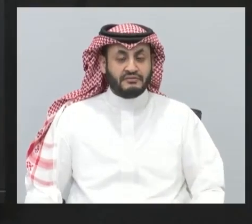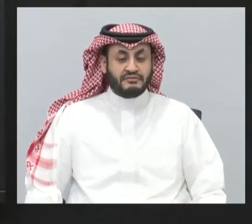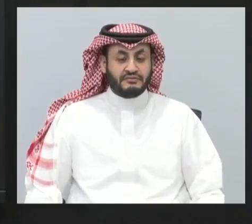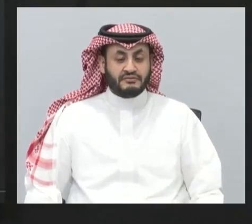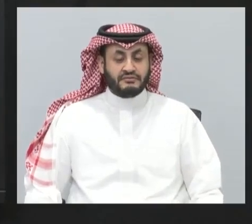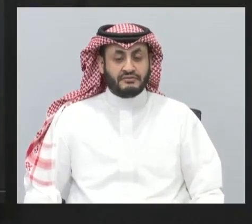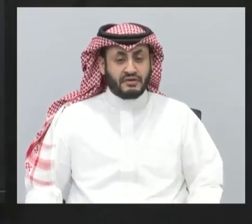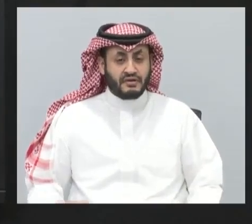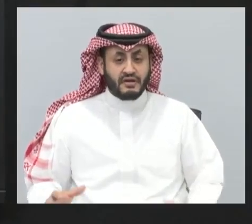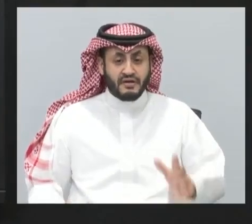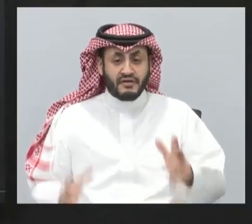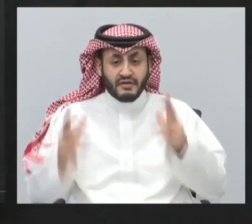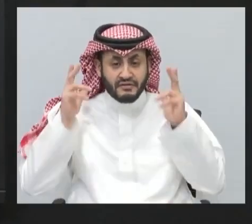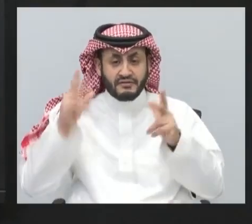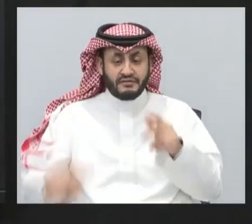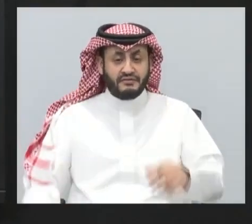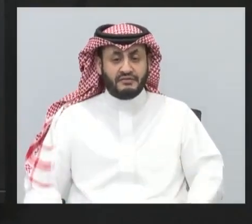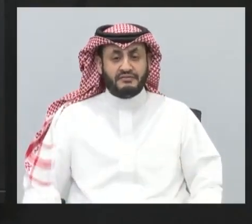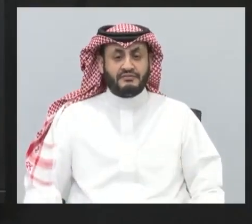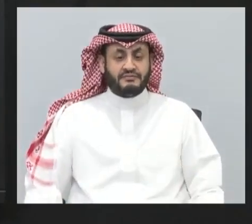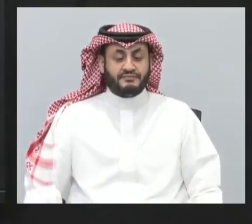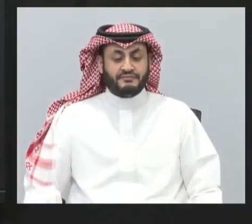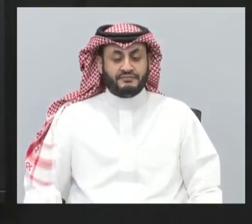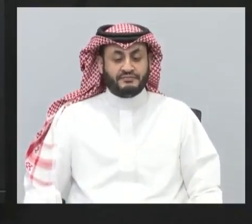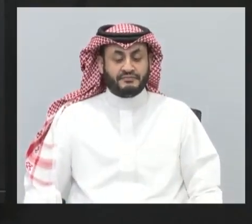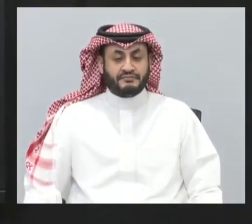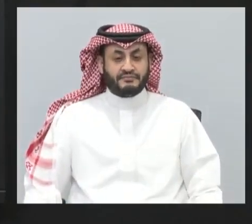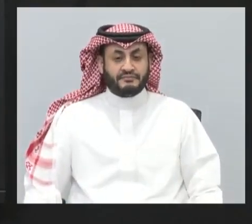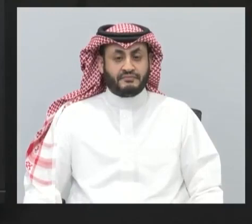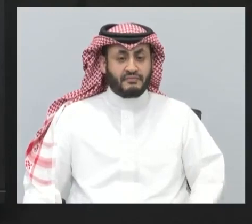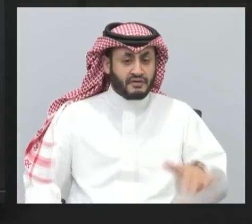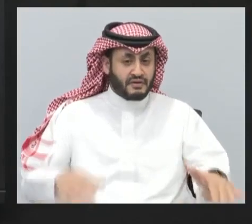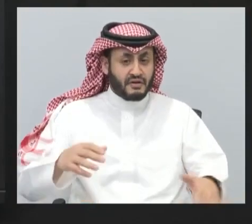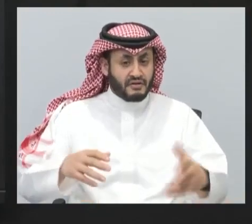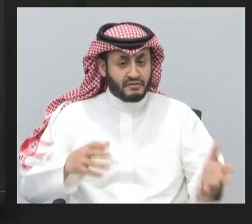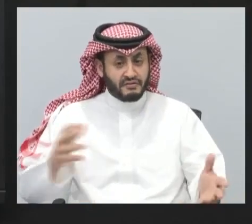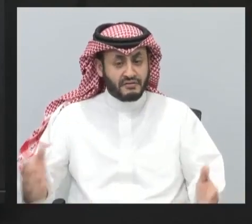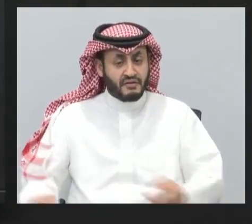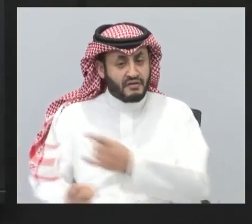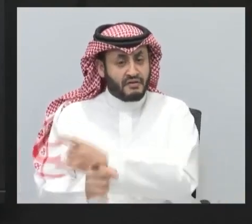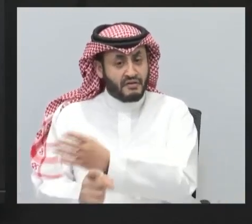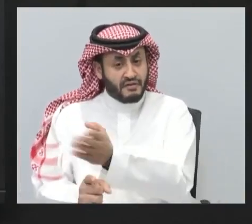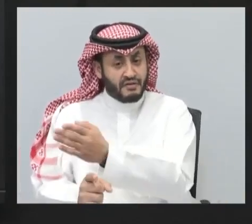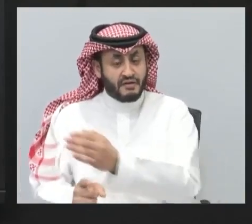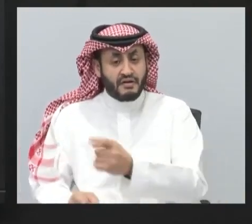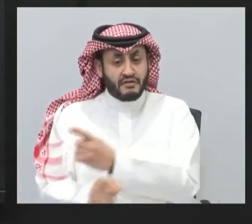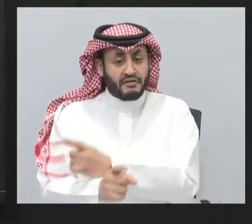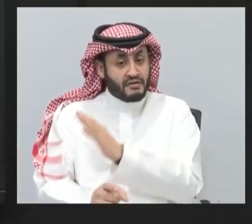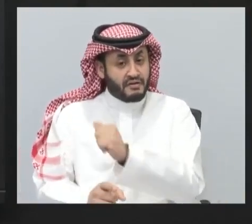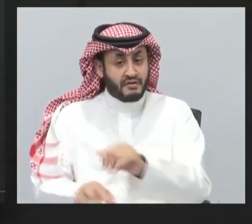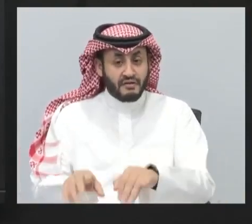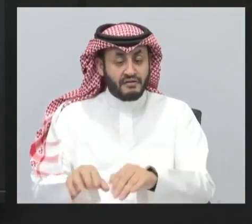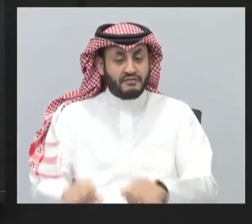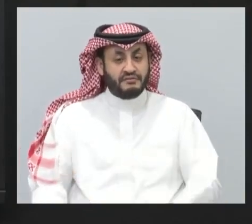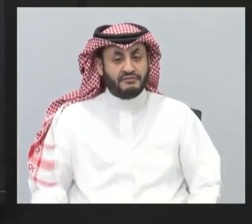with two ideas, what I think and what my teacher told me. The teacher is telling them, don't use the internet. If you are using the